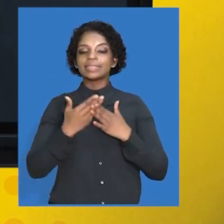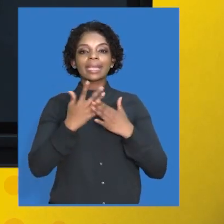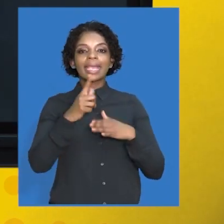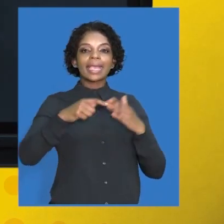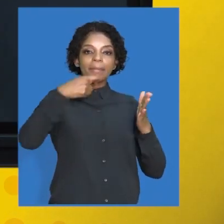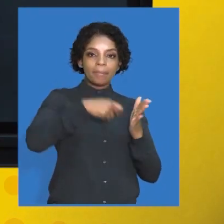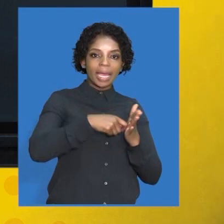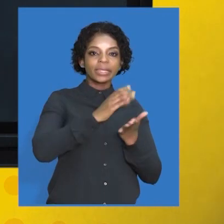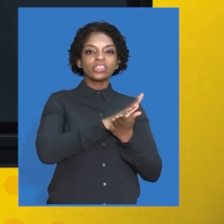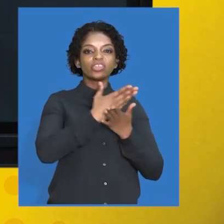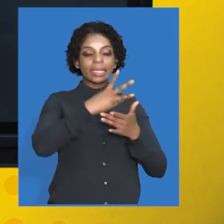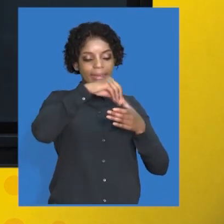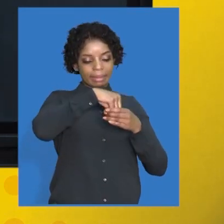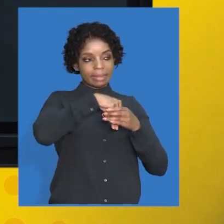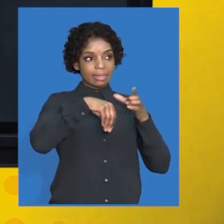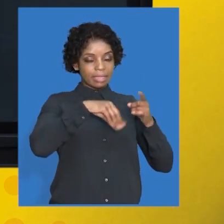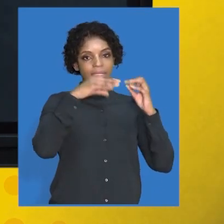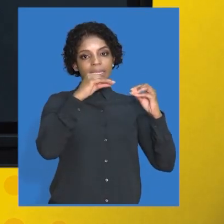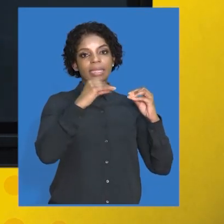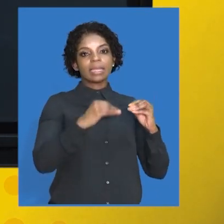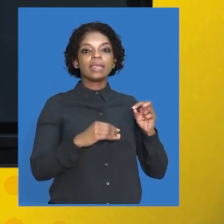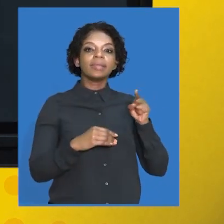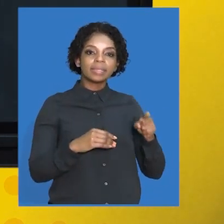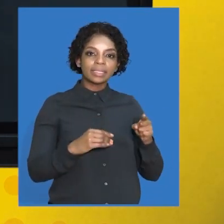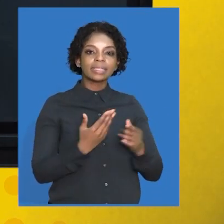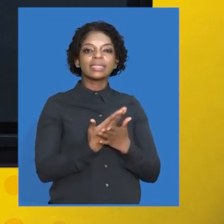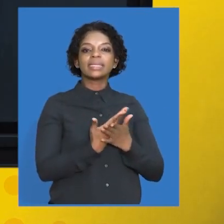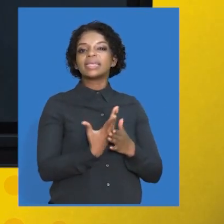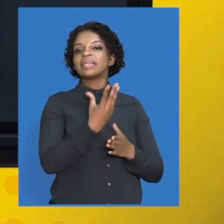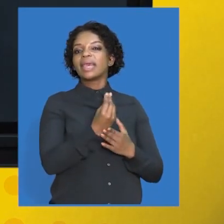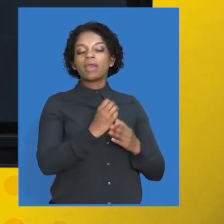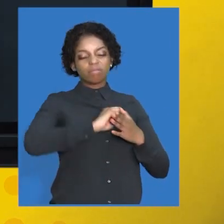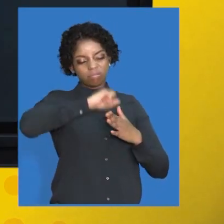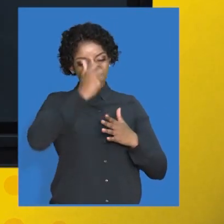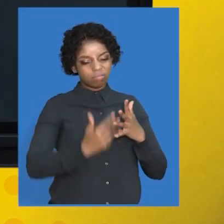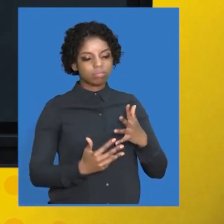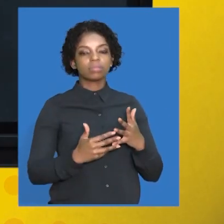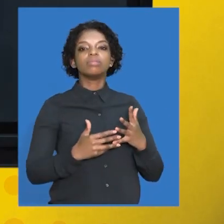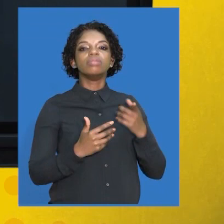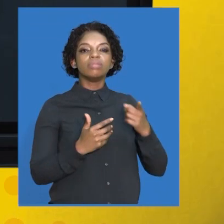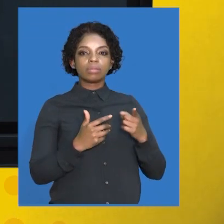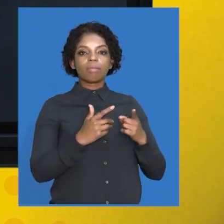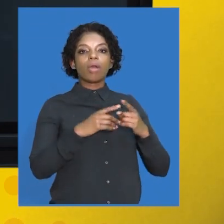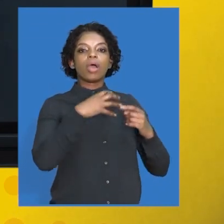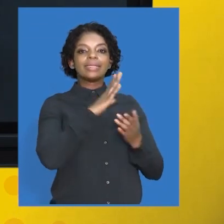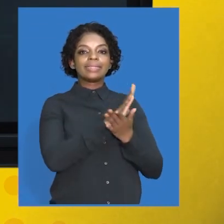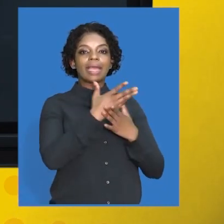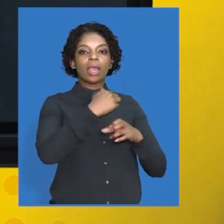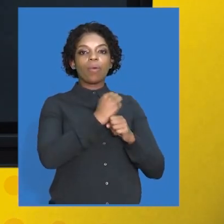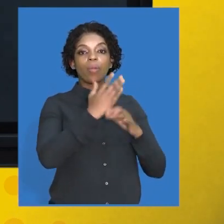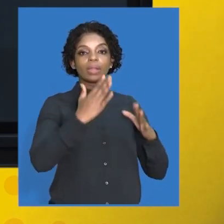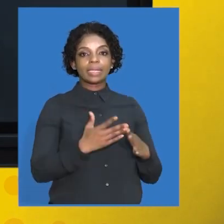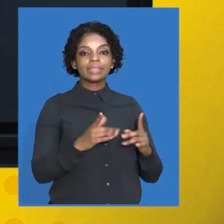natural person or an organization, and they can have millions of shareholders. Where a state-owned company, they're there to